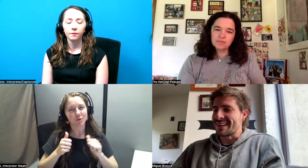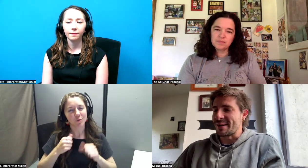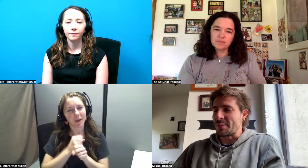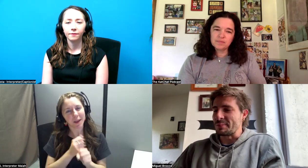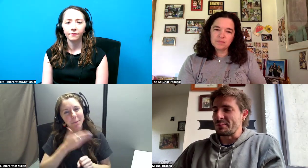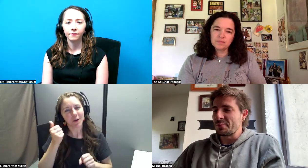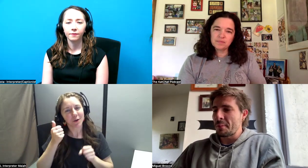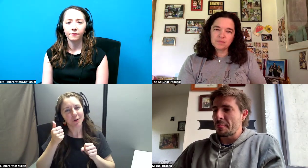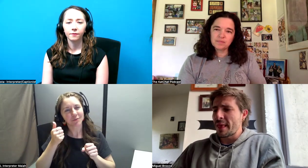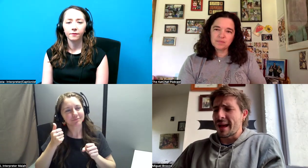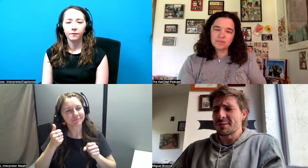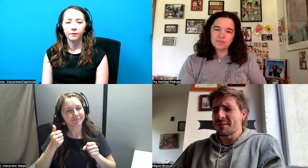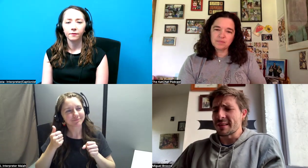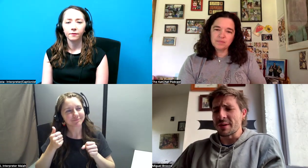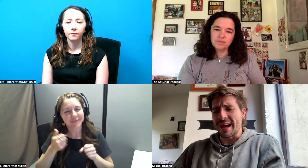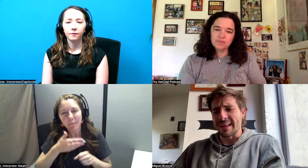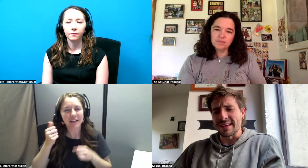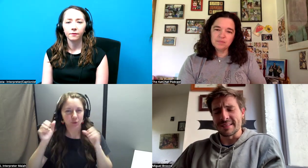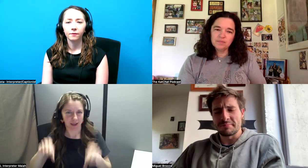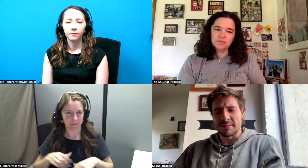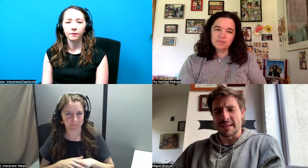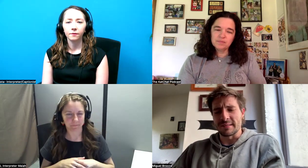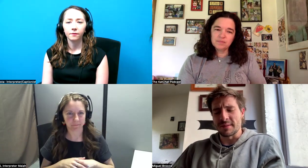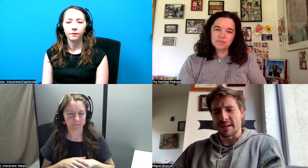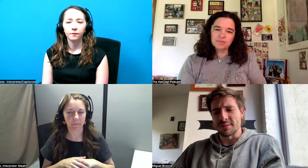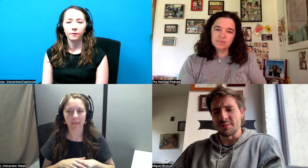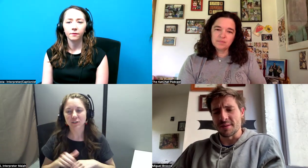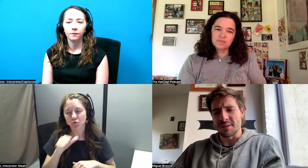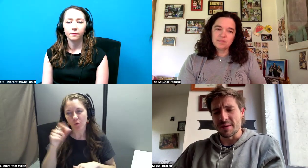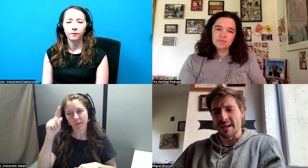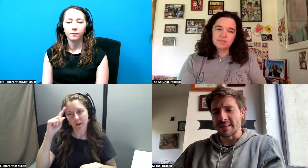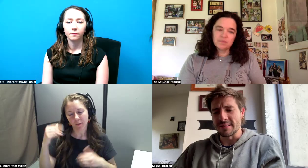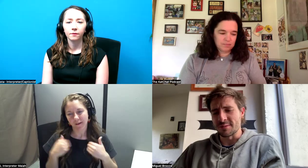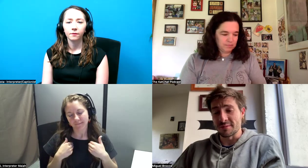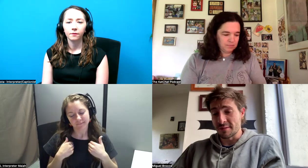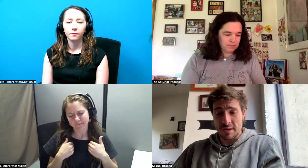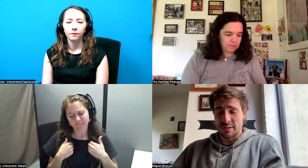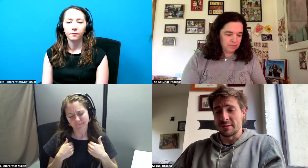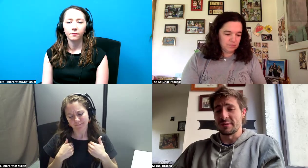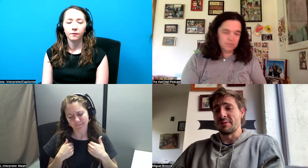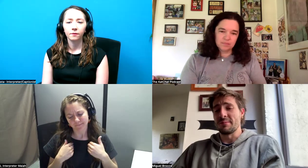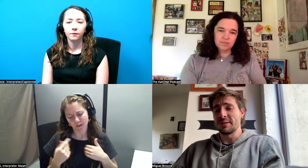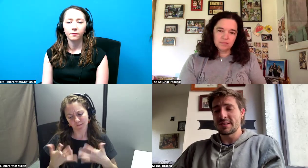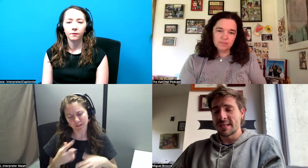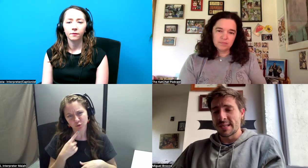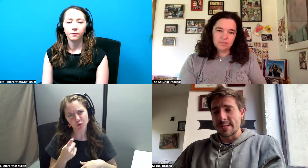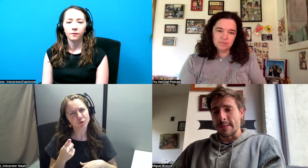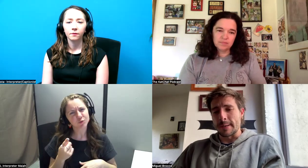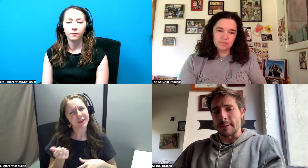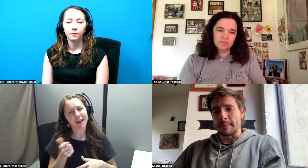And I don't think that we had like I've told you, I don't think we had any sort of